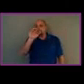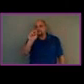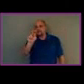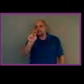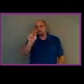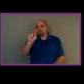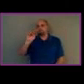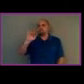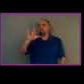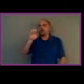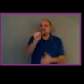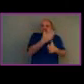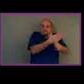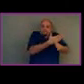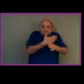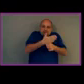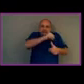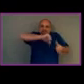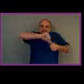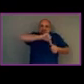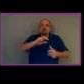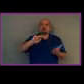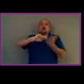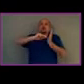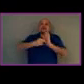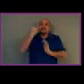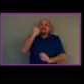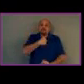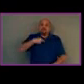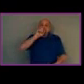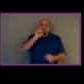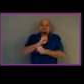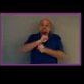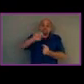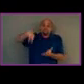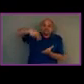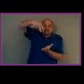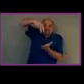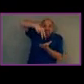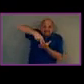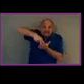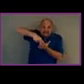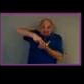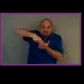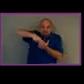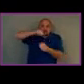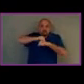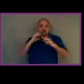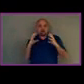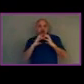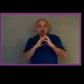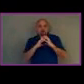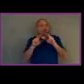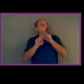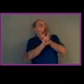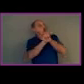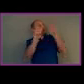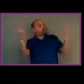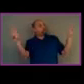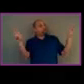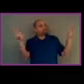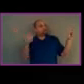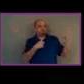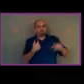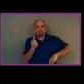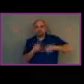on a Trojan asteroid and looked out at them, at the other Trojans there, we actually wouldn't be able to see them with